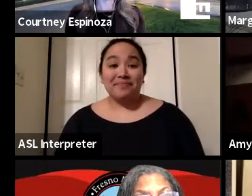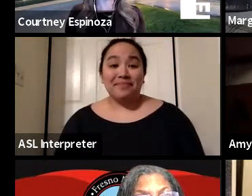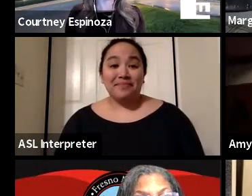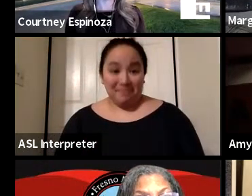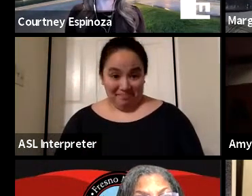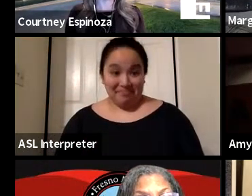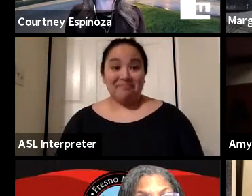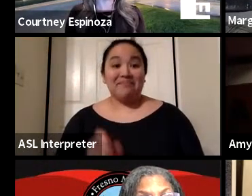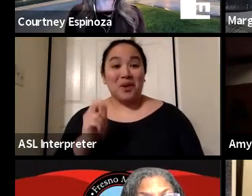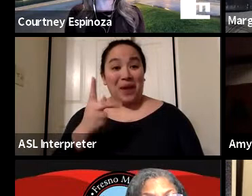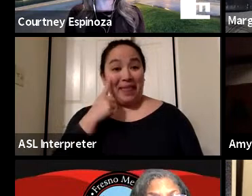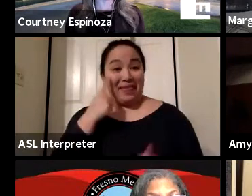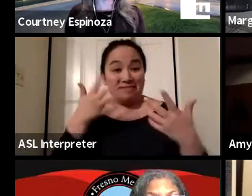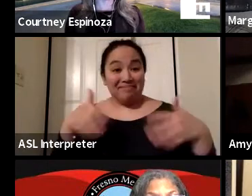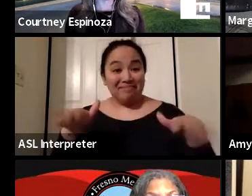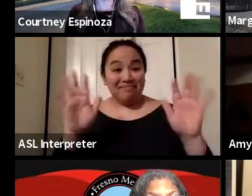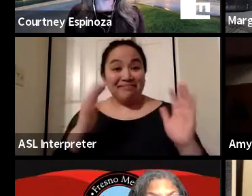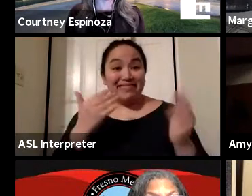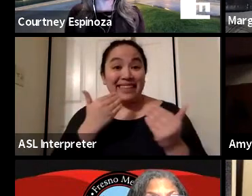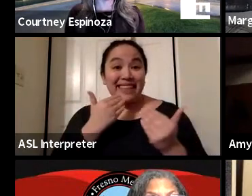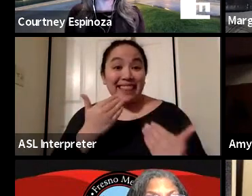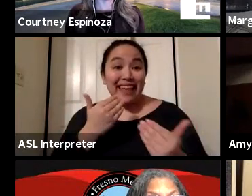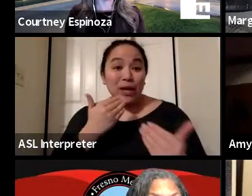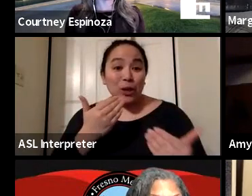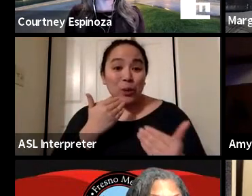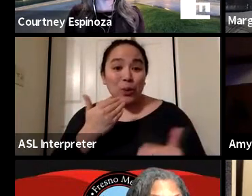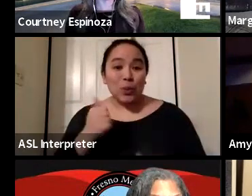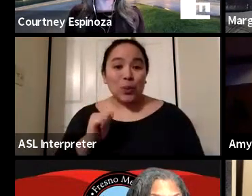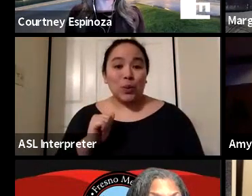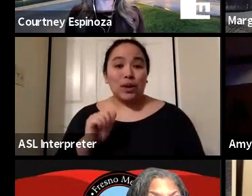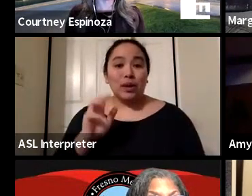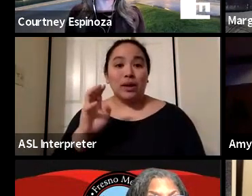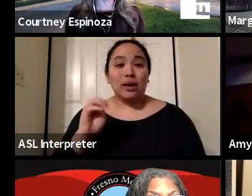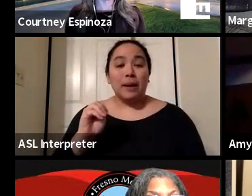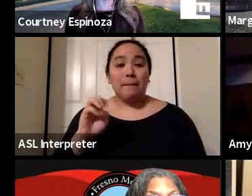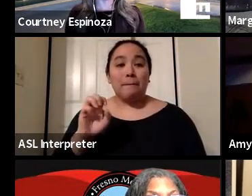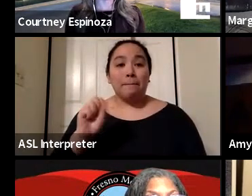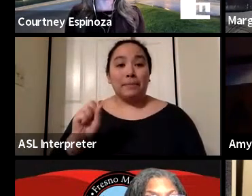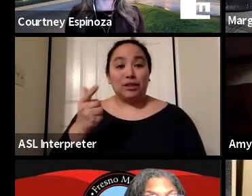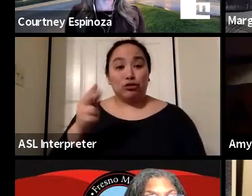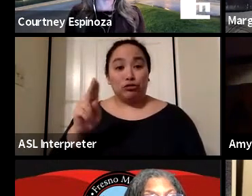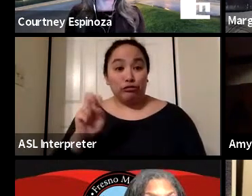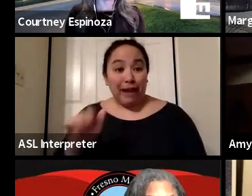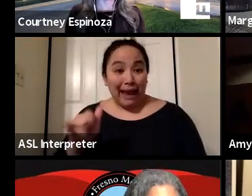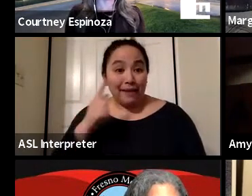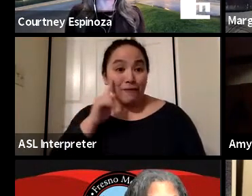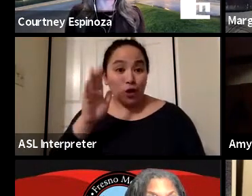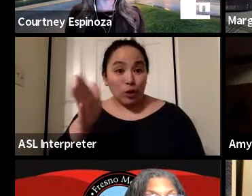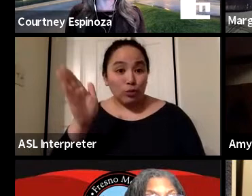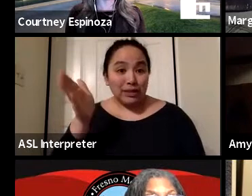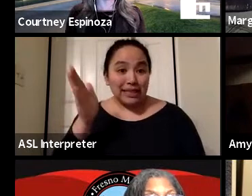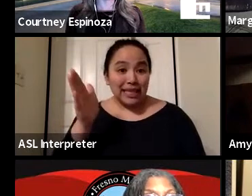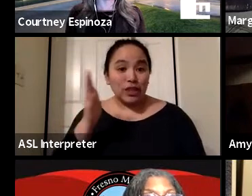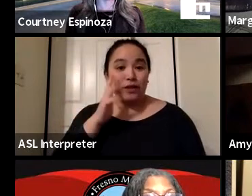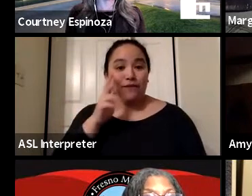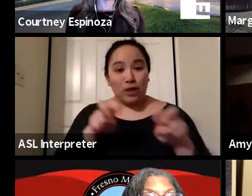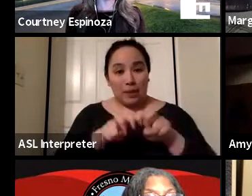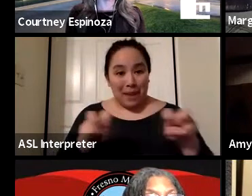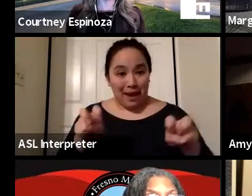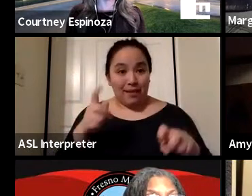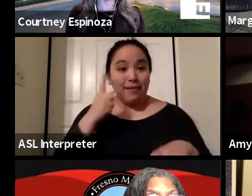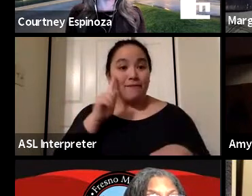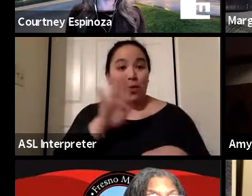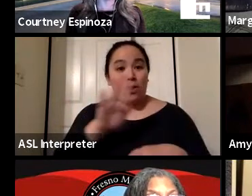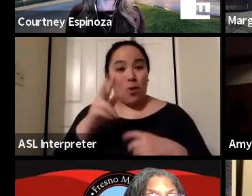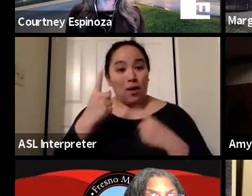All right, I think we're good then. Thank you, Mrs. Gray, and to your team for the presentation, and to the panel for your